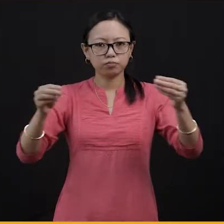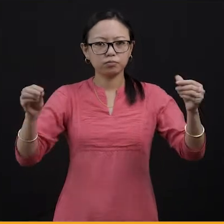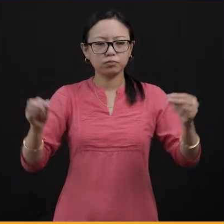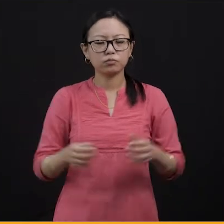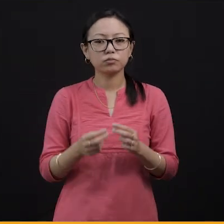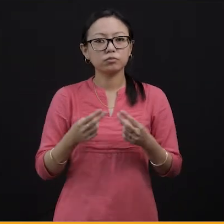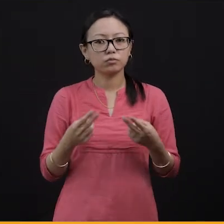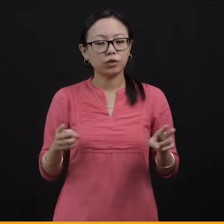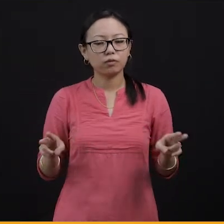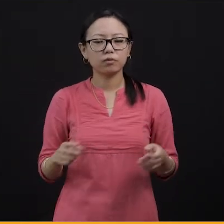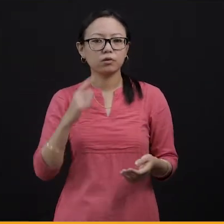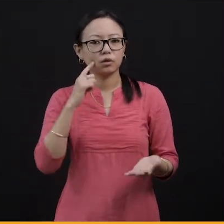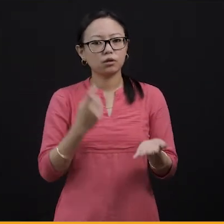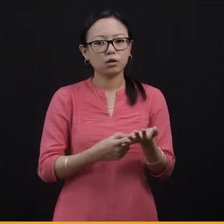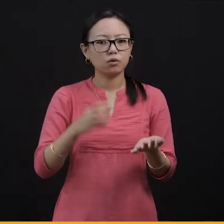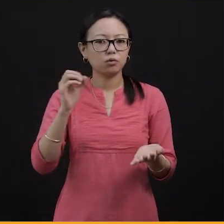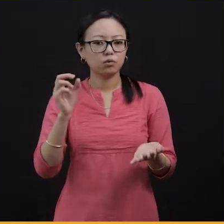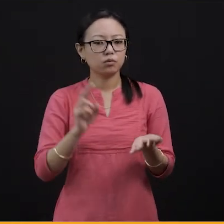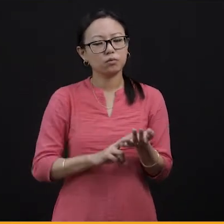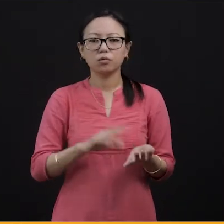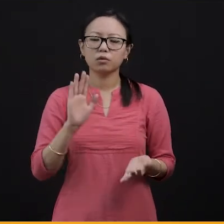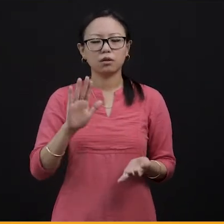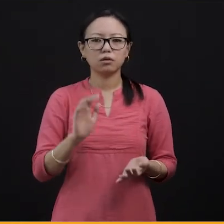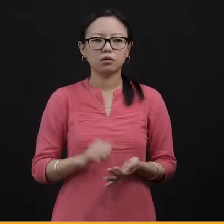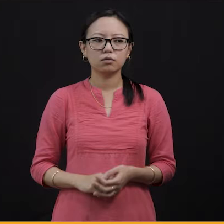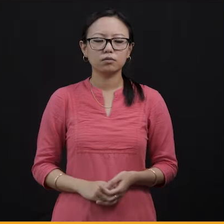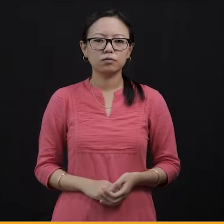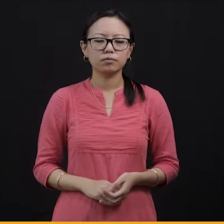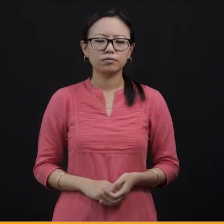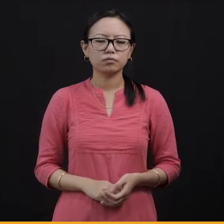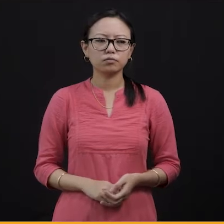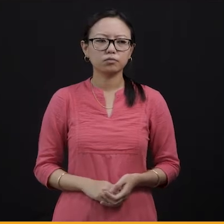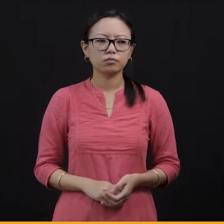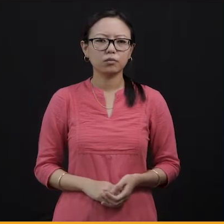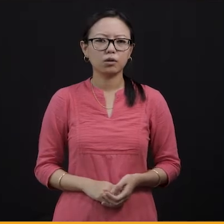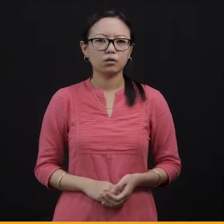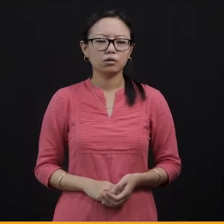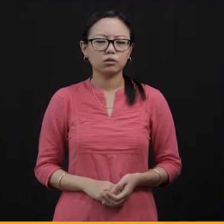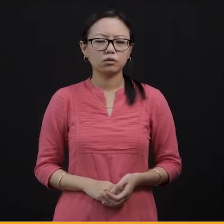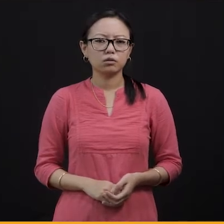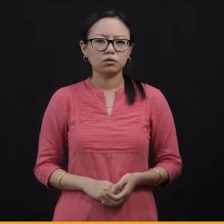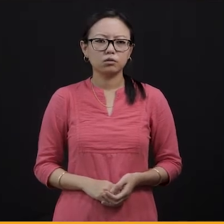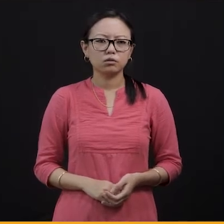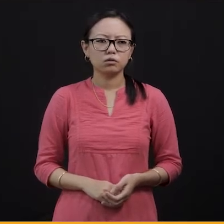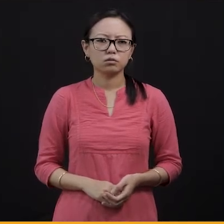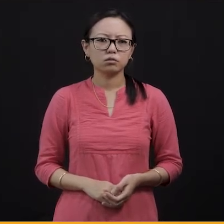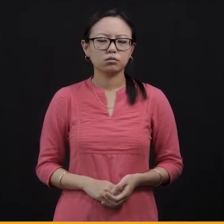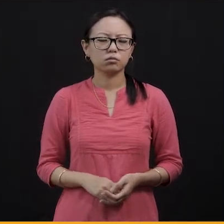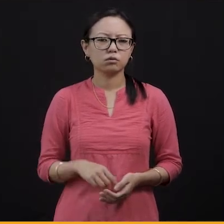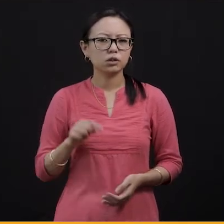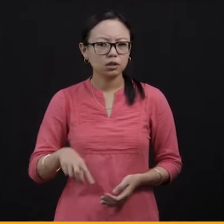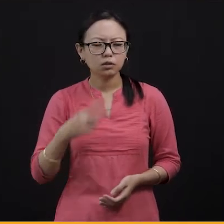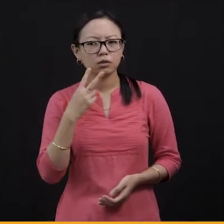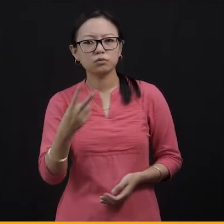Okay. Different places will have different amount of iron. So we just want to make sure, okay, and we just want